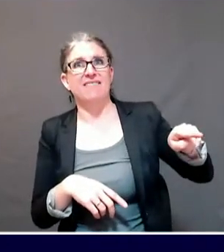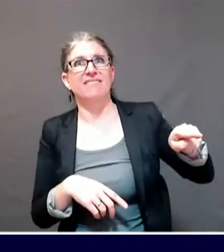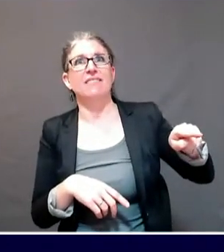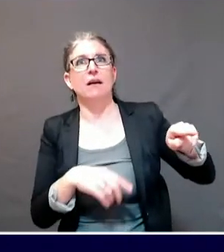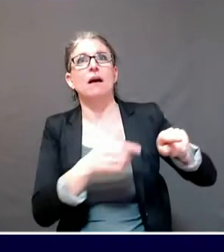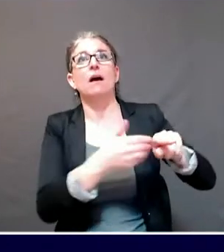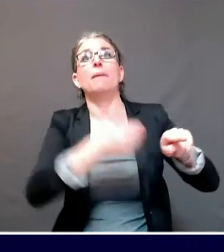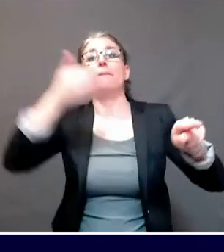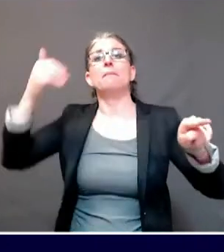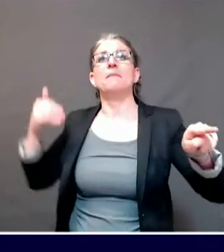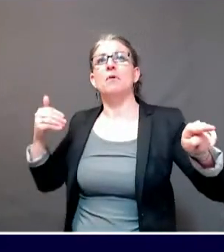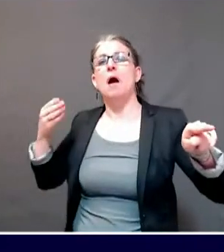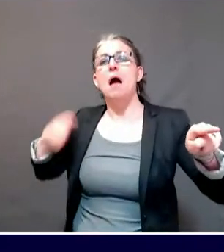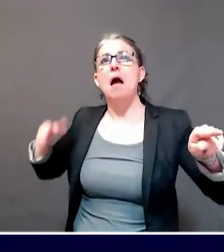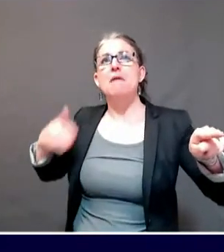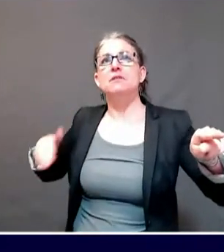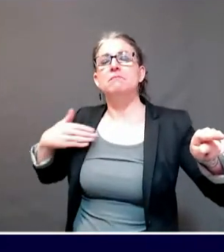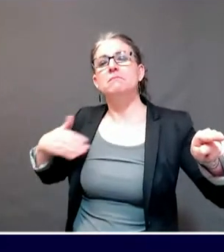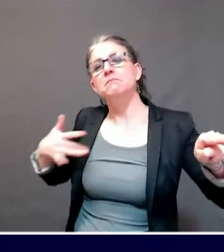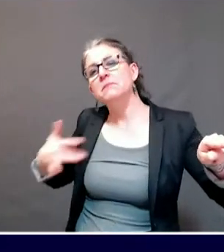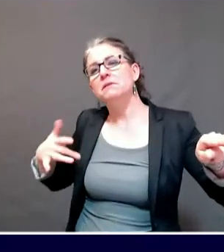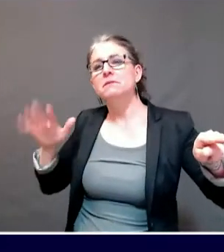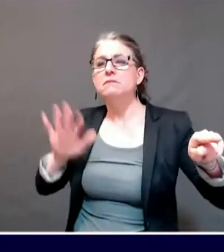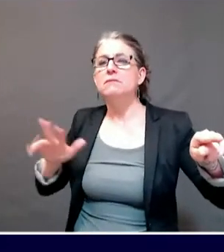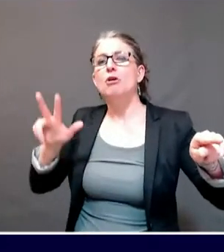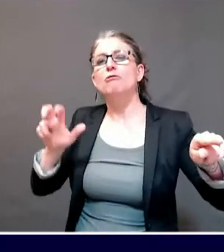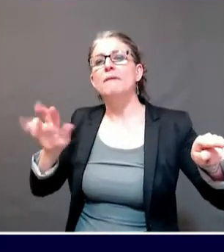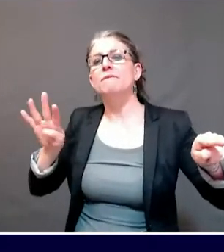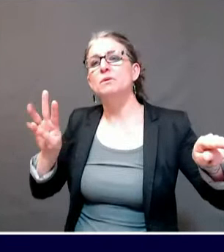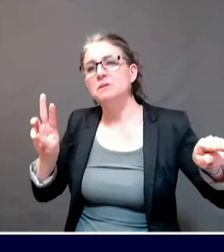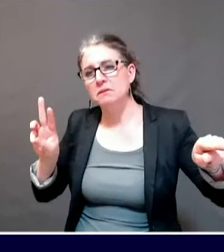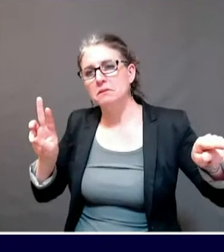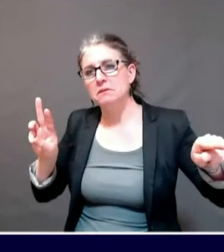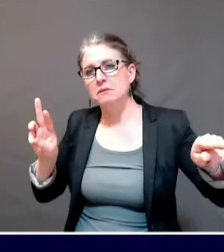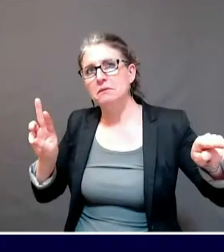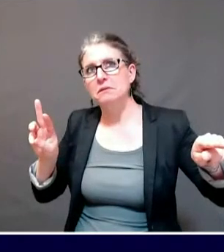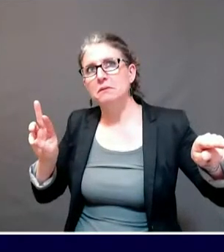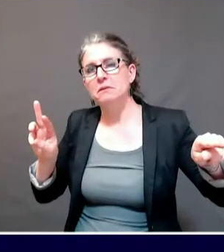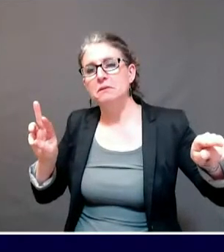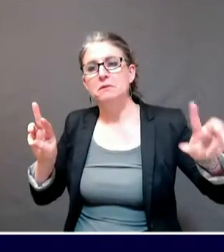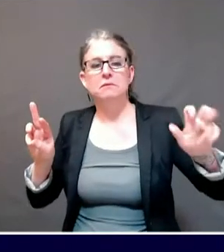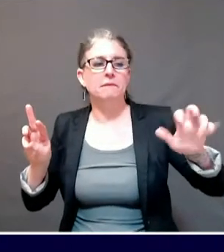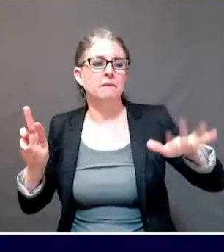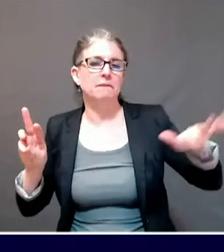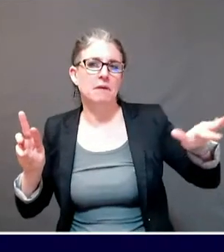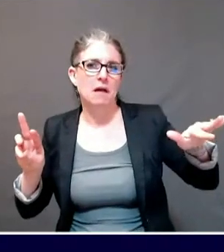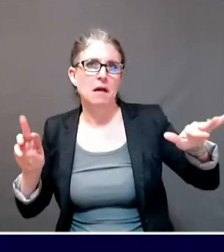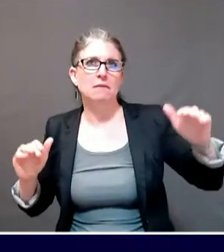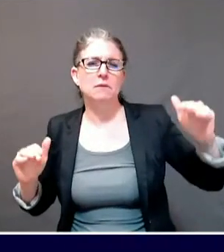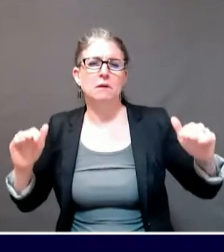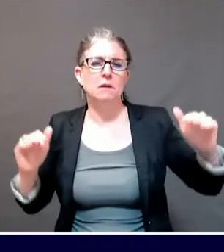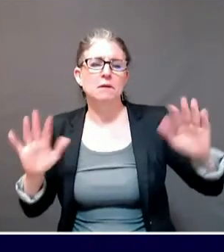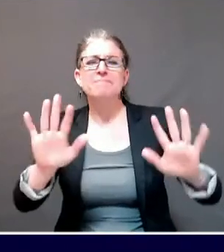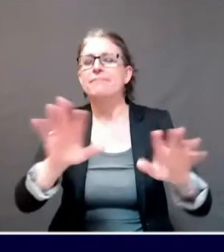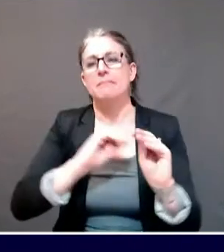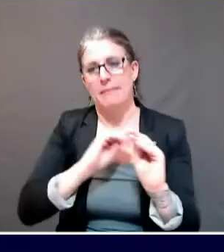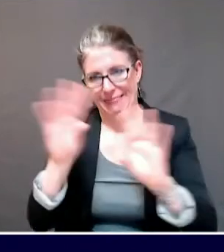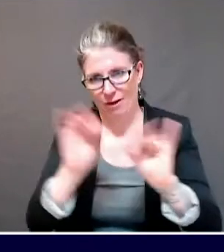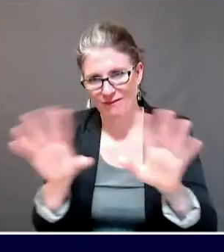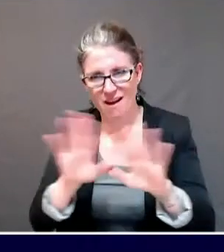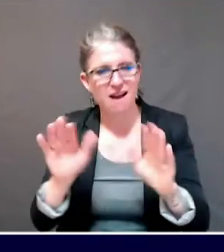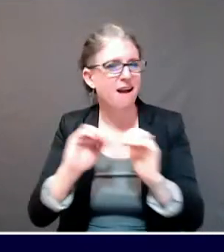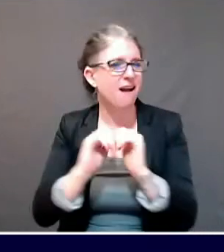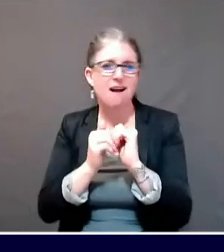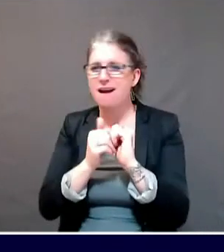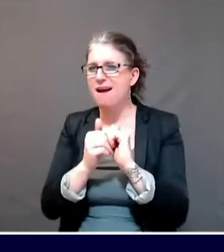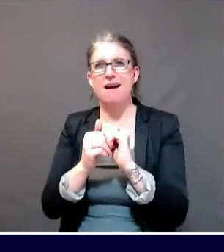whole? Much of what has driven the increase in positivity rates over the last 2 weeks has not